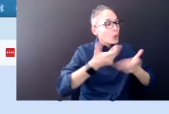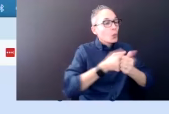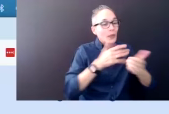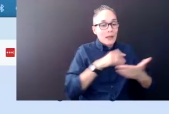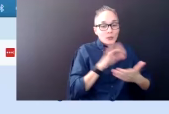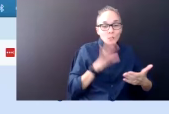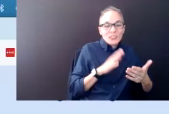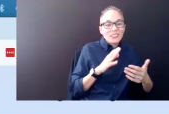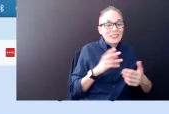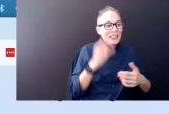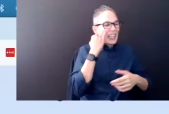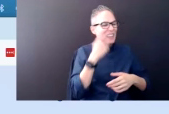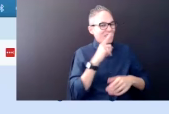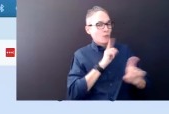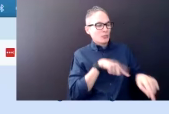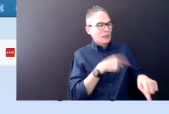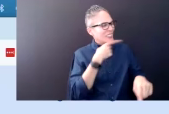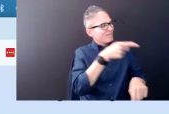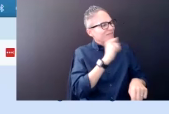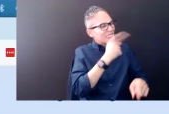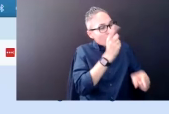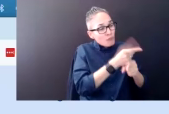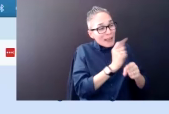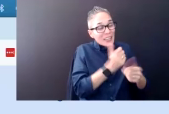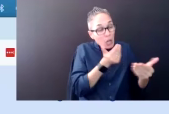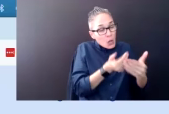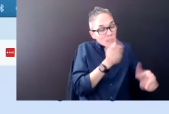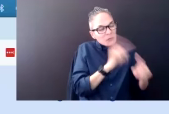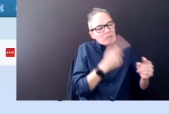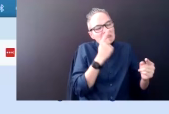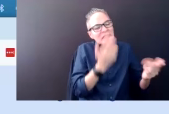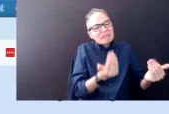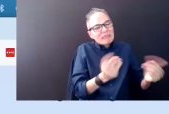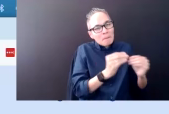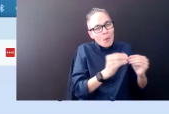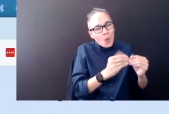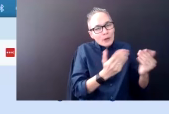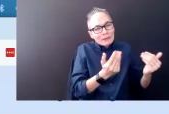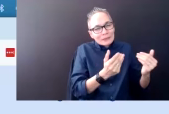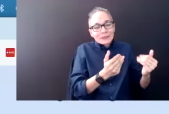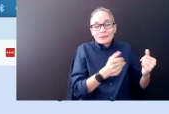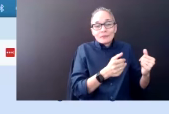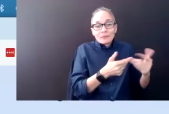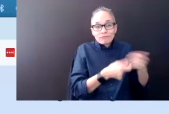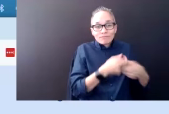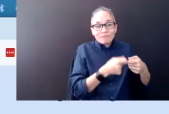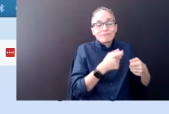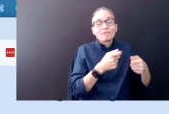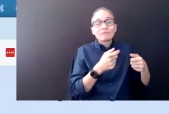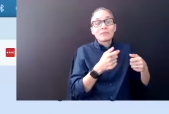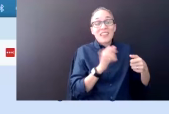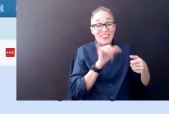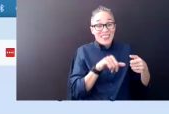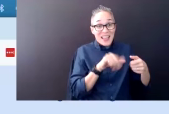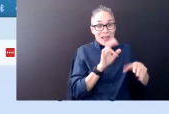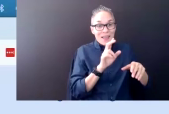hey, this is not exactly correct, you're close, but can you give me more information or insight, And I could take that now and use